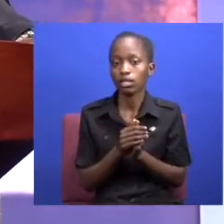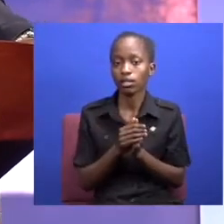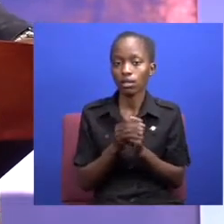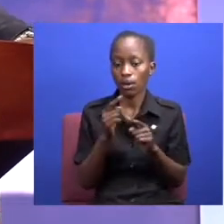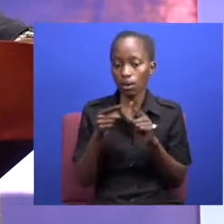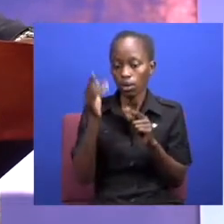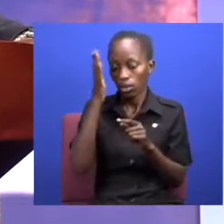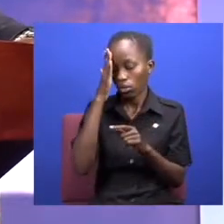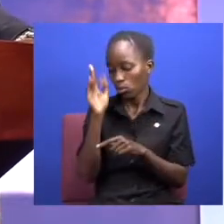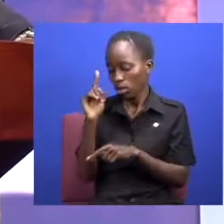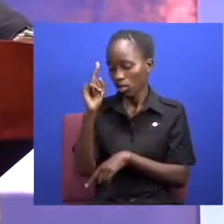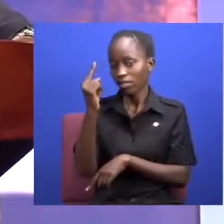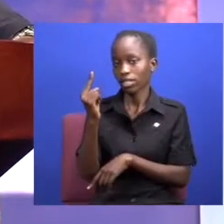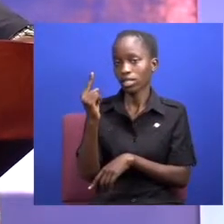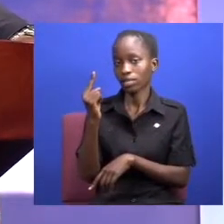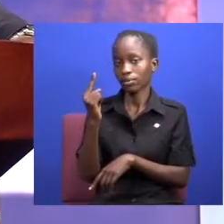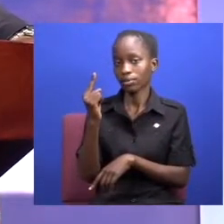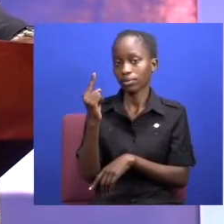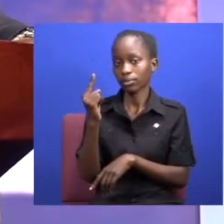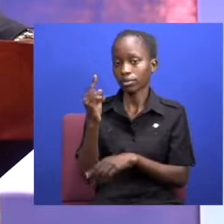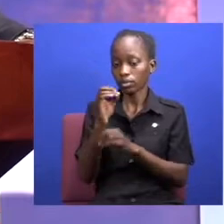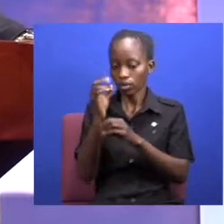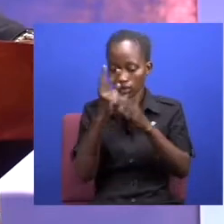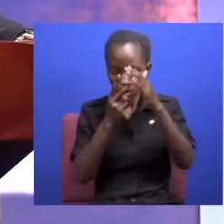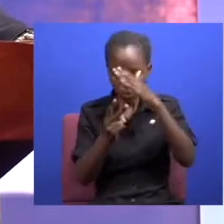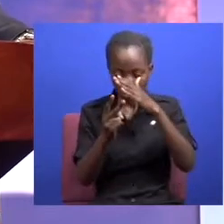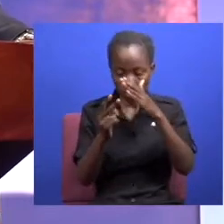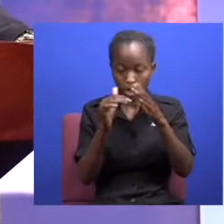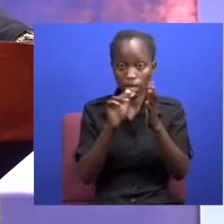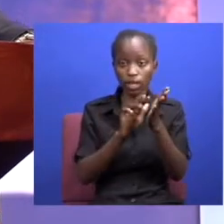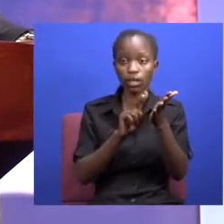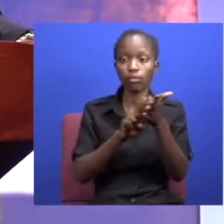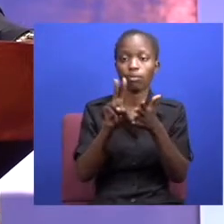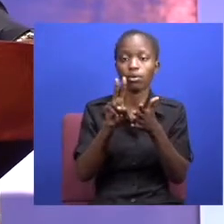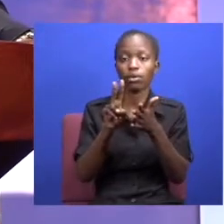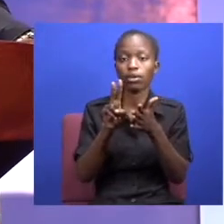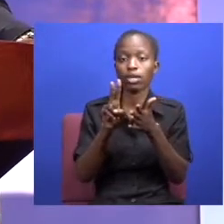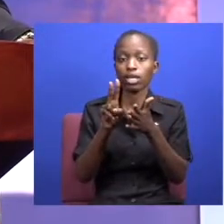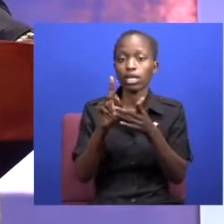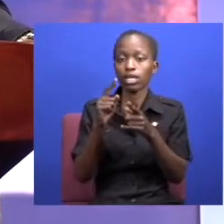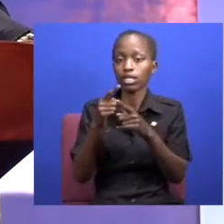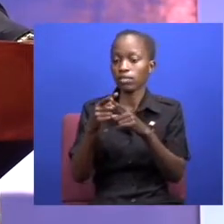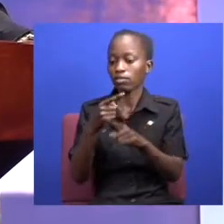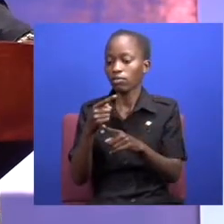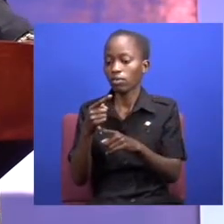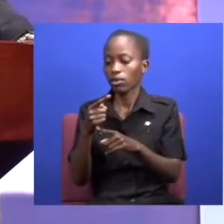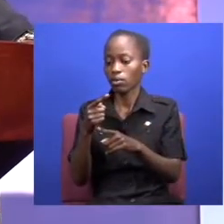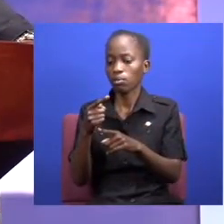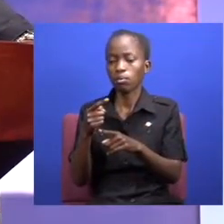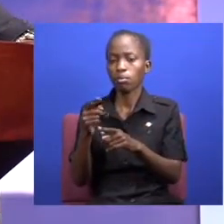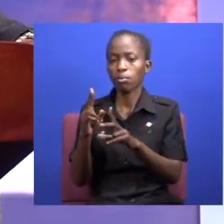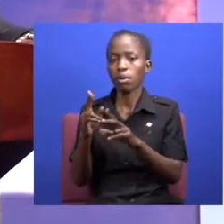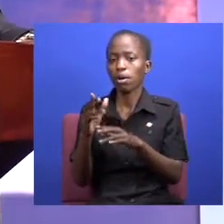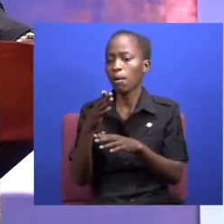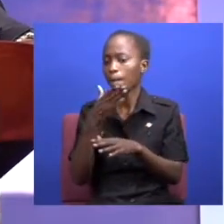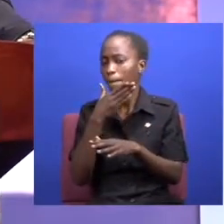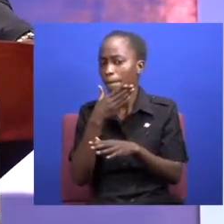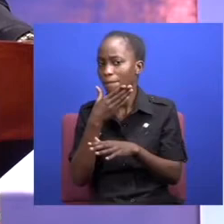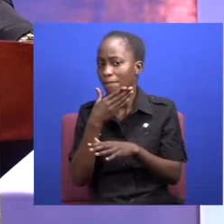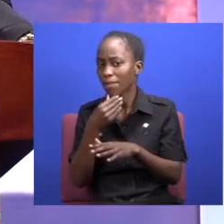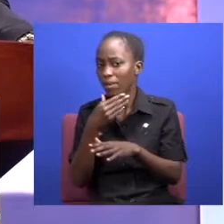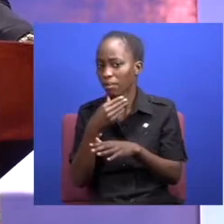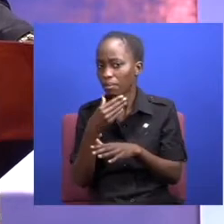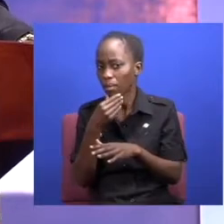"But know this, first of all, that no prophecy of Scripture is a matter of one's own interpretation. For no